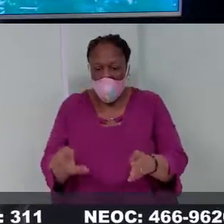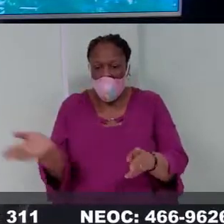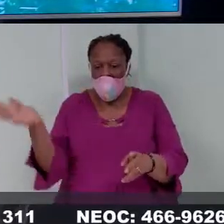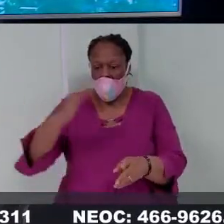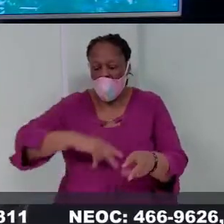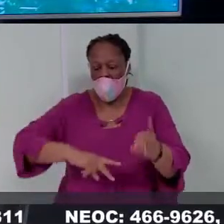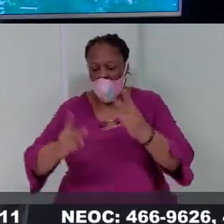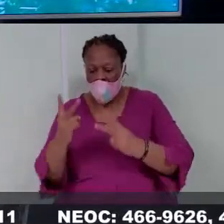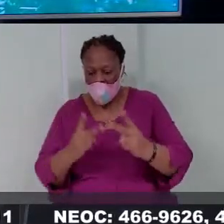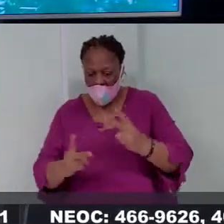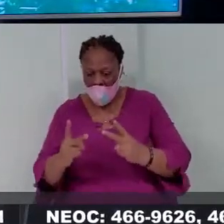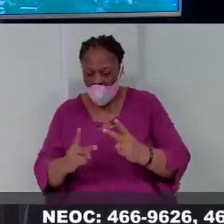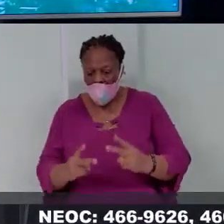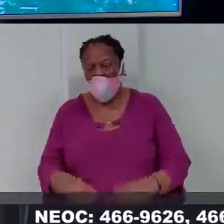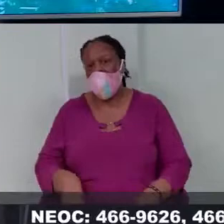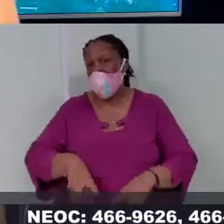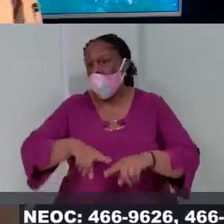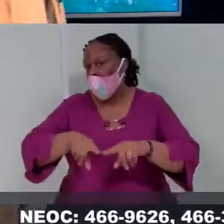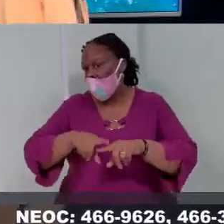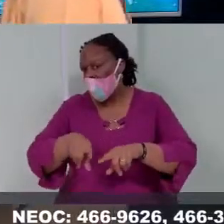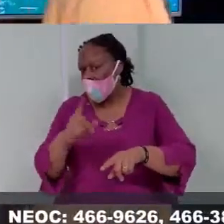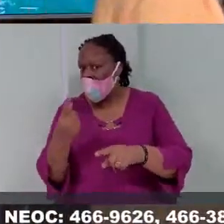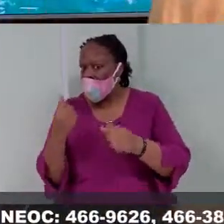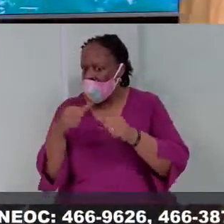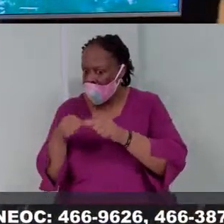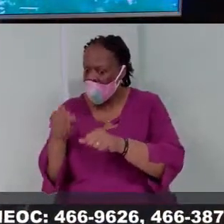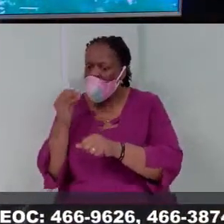Mr. Samuel, you'll take that?